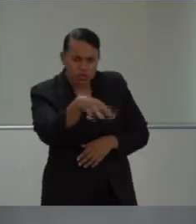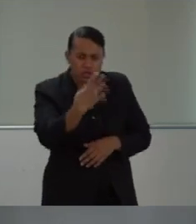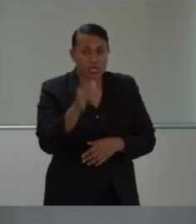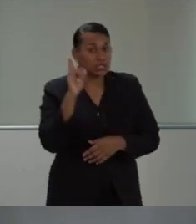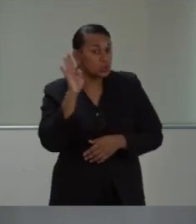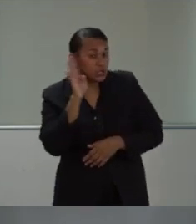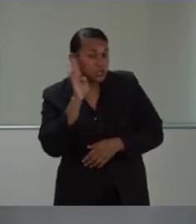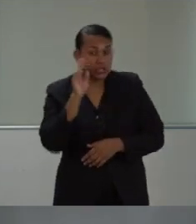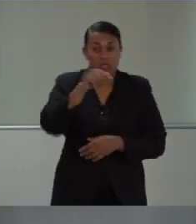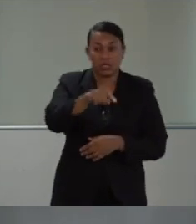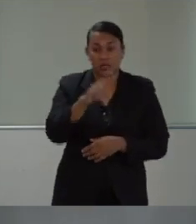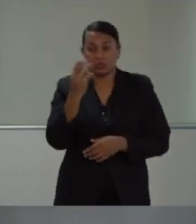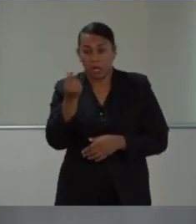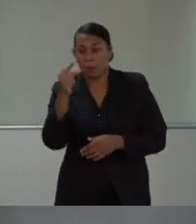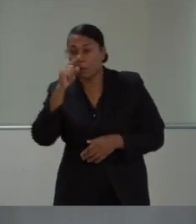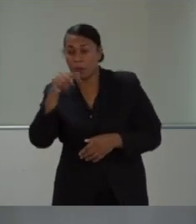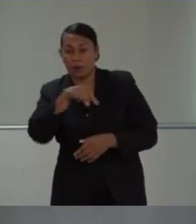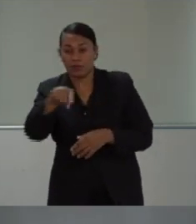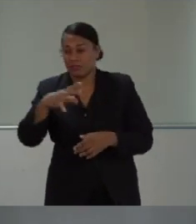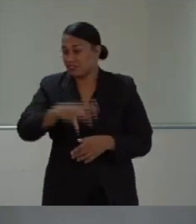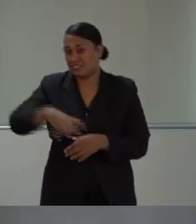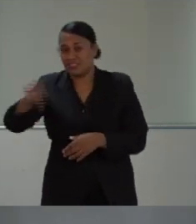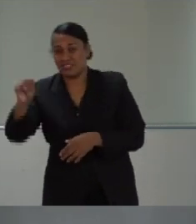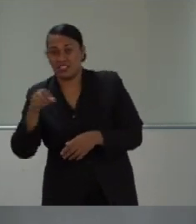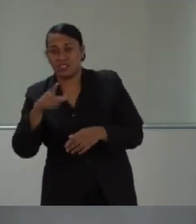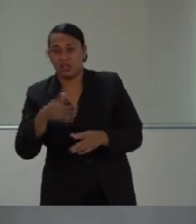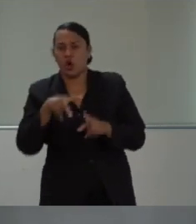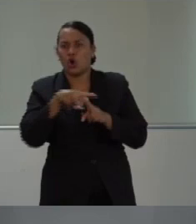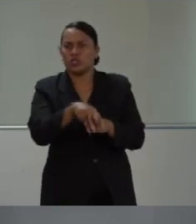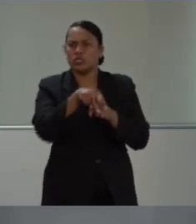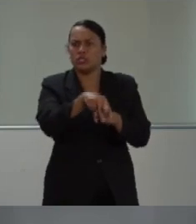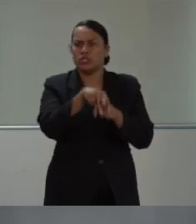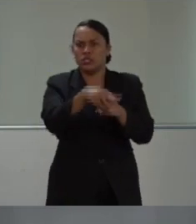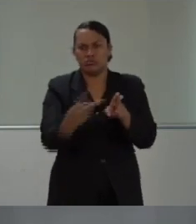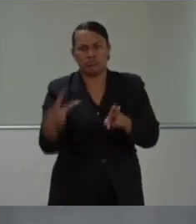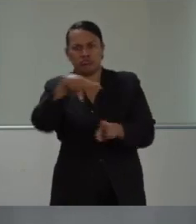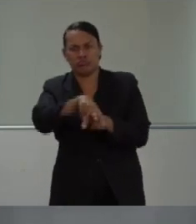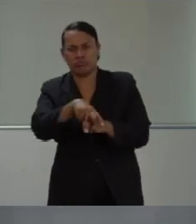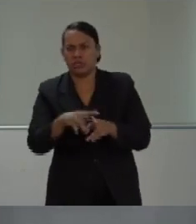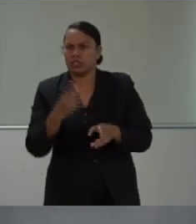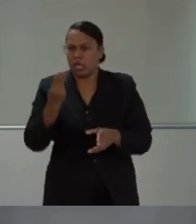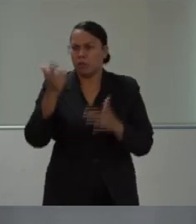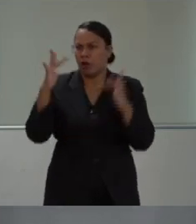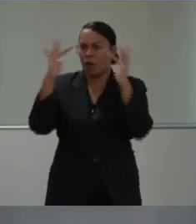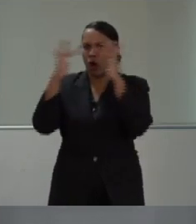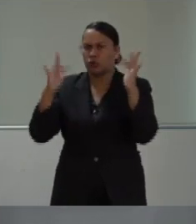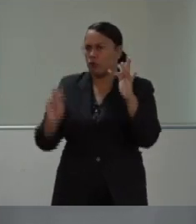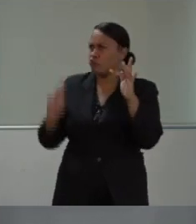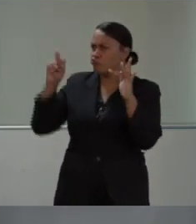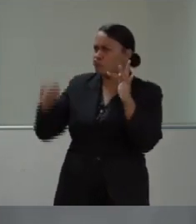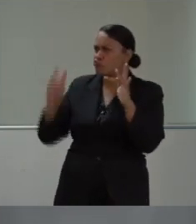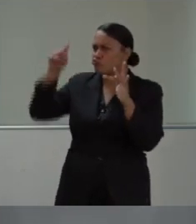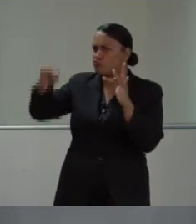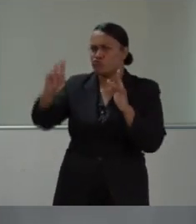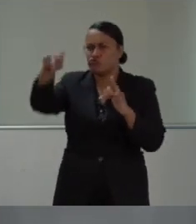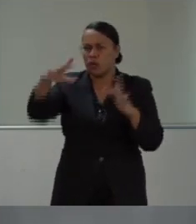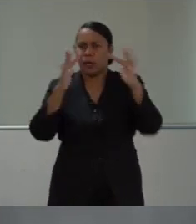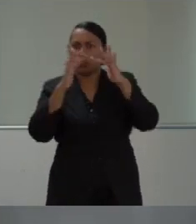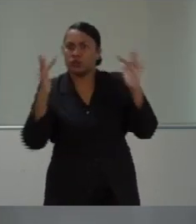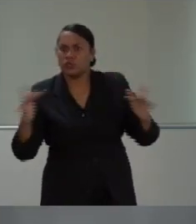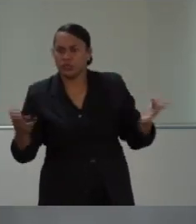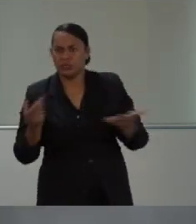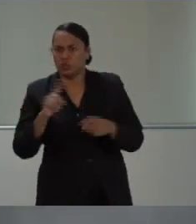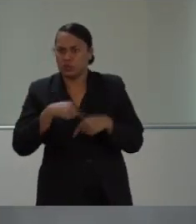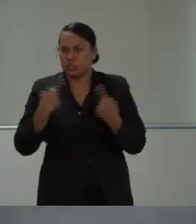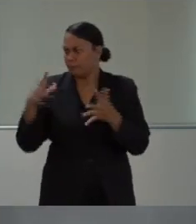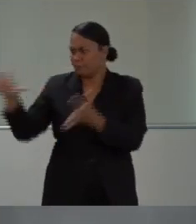were being taken across on horseback and also traversing the highlands. We arrested 2 people last night trying to get